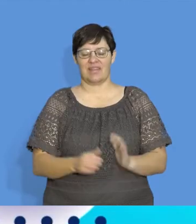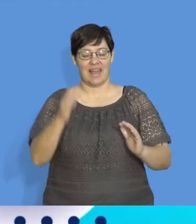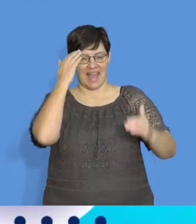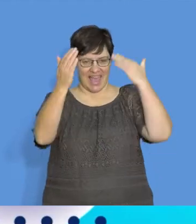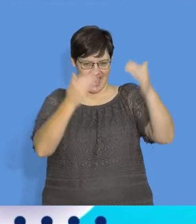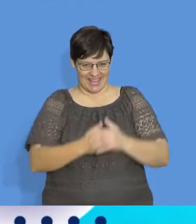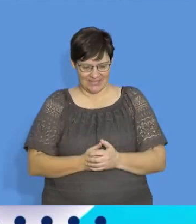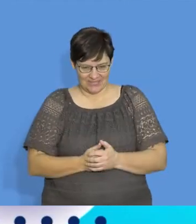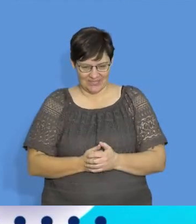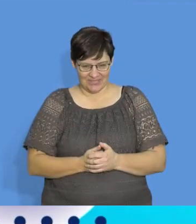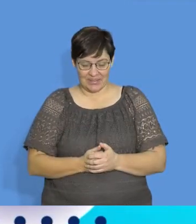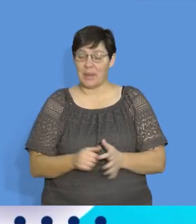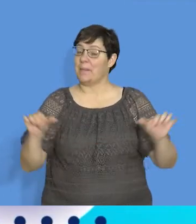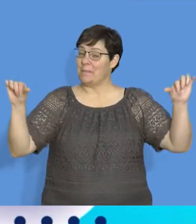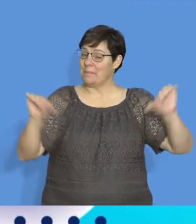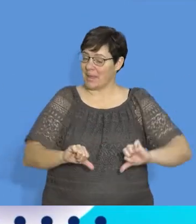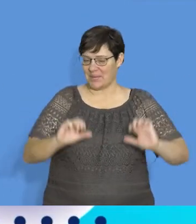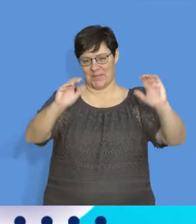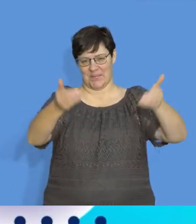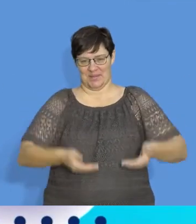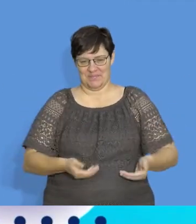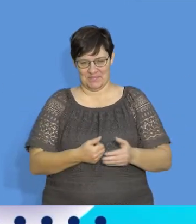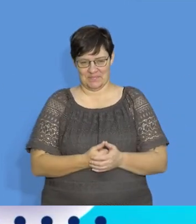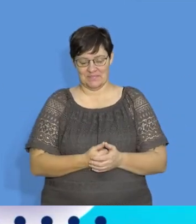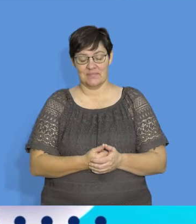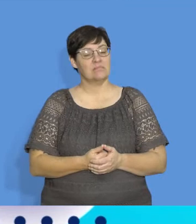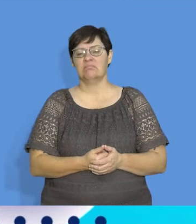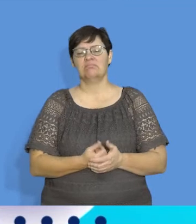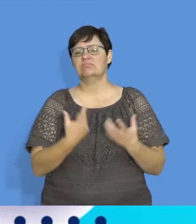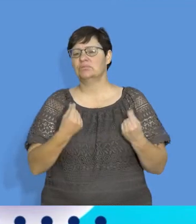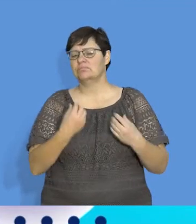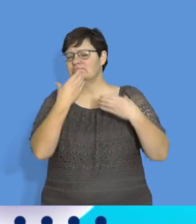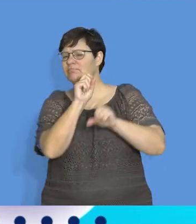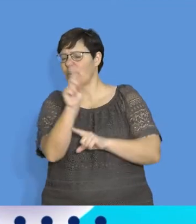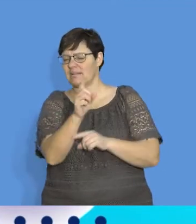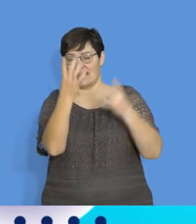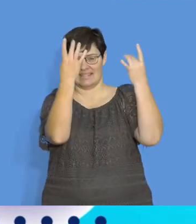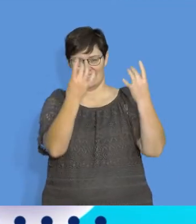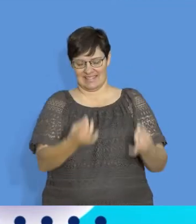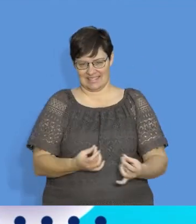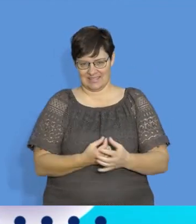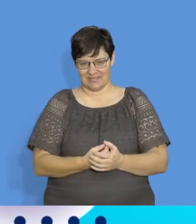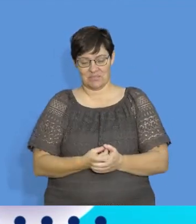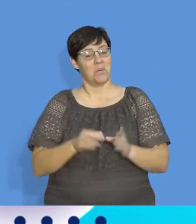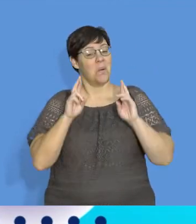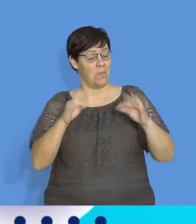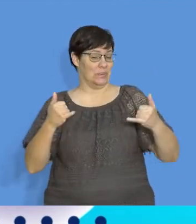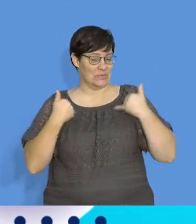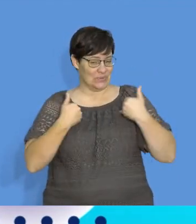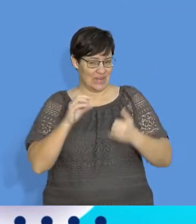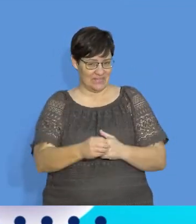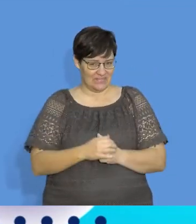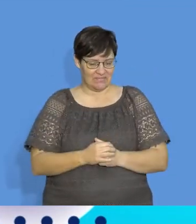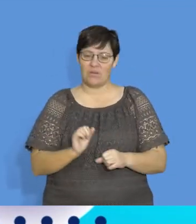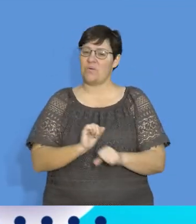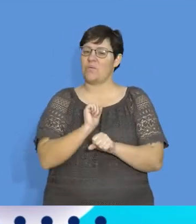Hello out there. Welcome back once again. We are still on statistics, and I hope you're enjoying out there and you're